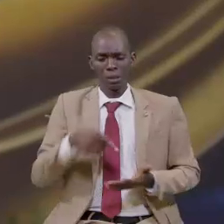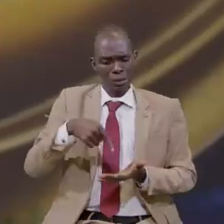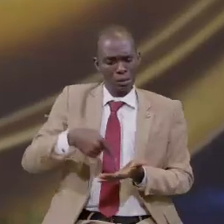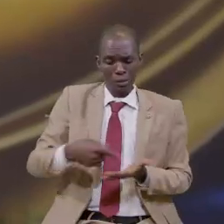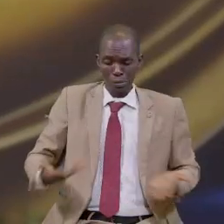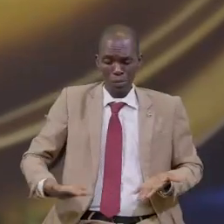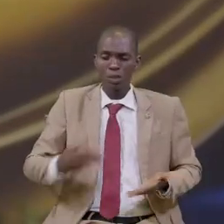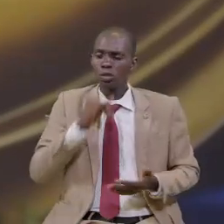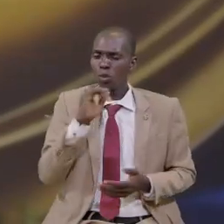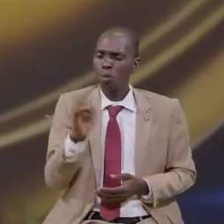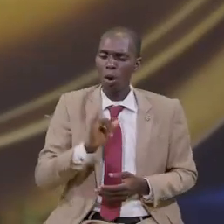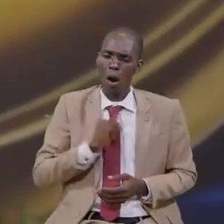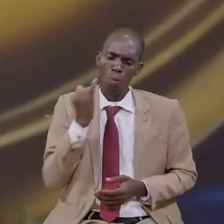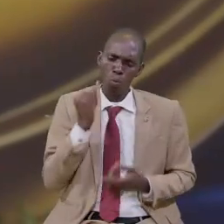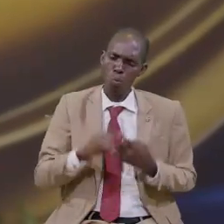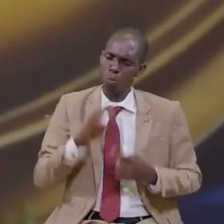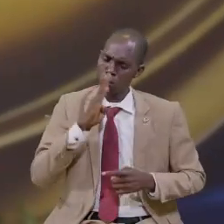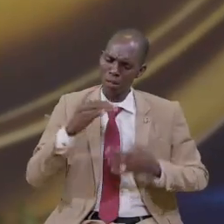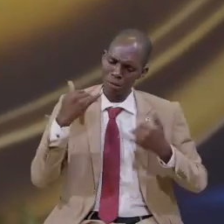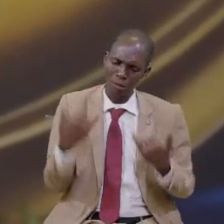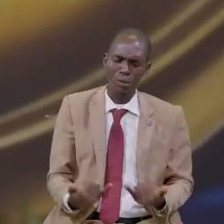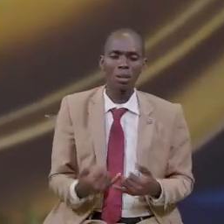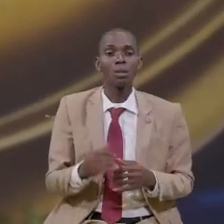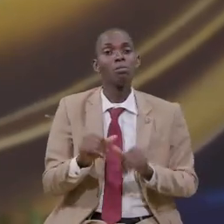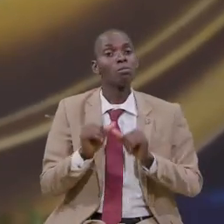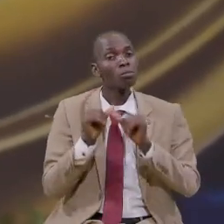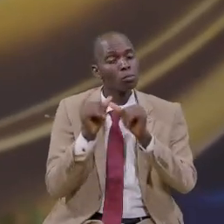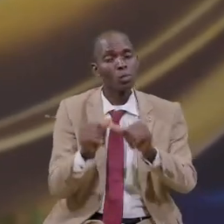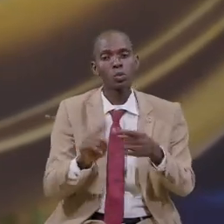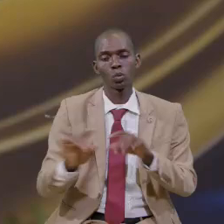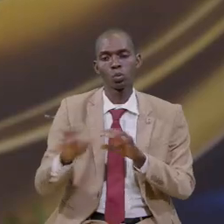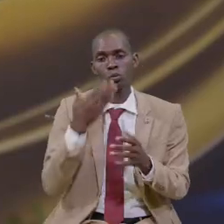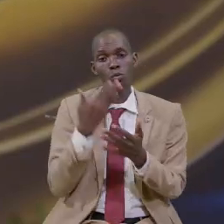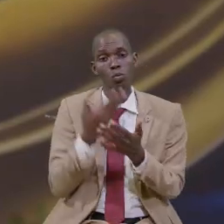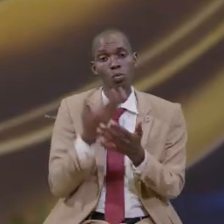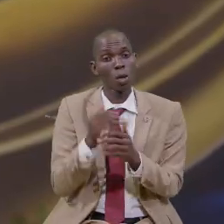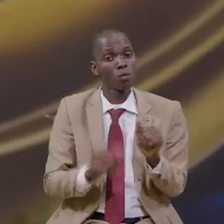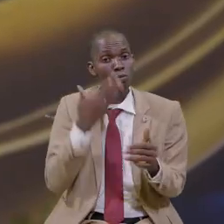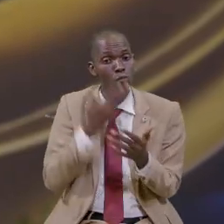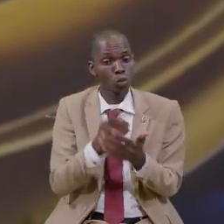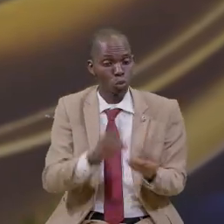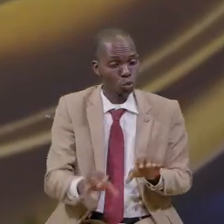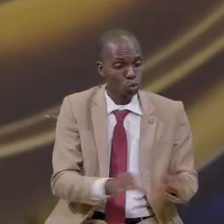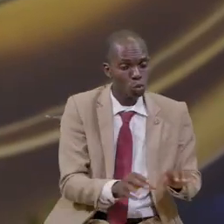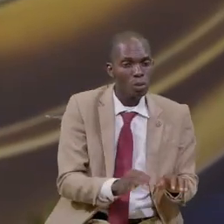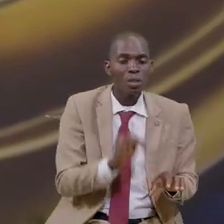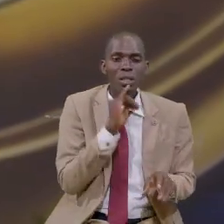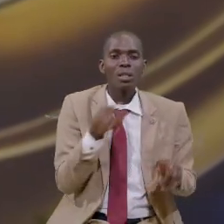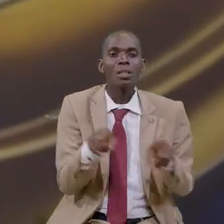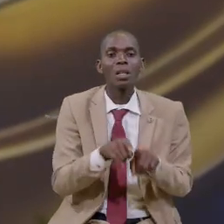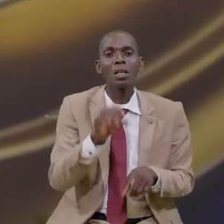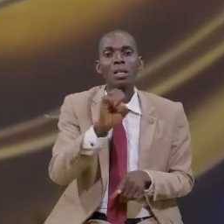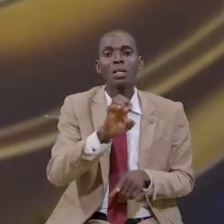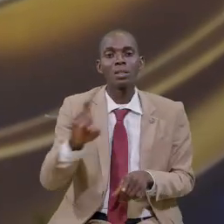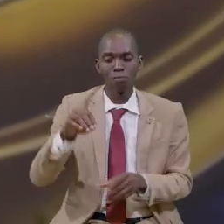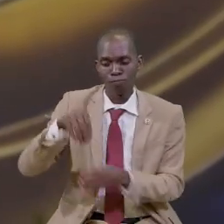keep on doing good. Every good you do is like a seed that is sown. It will